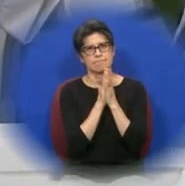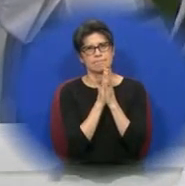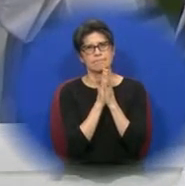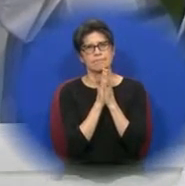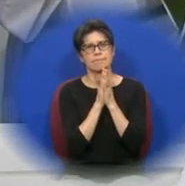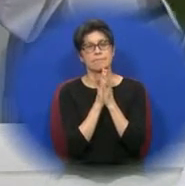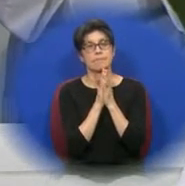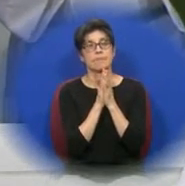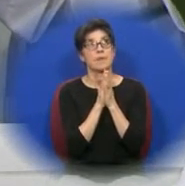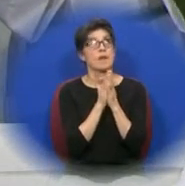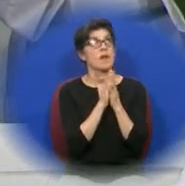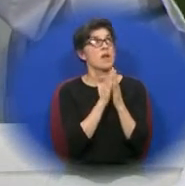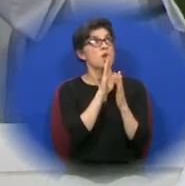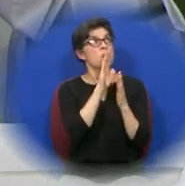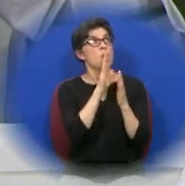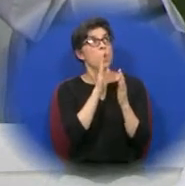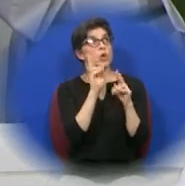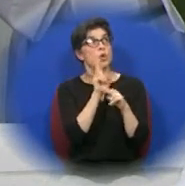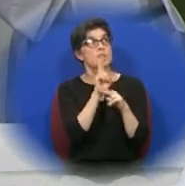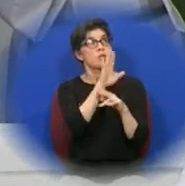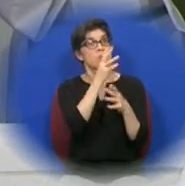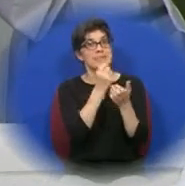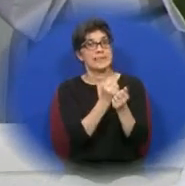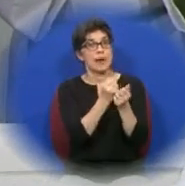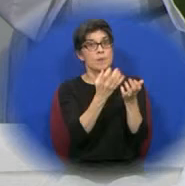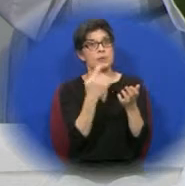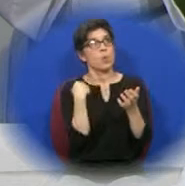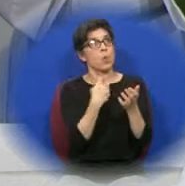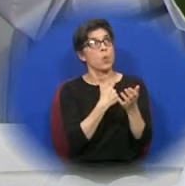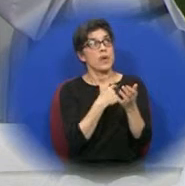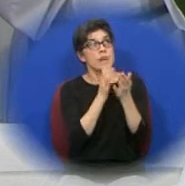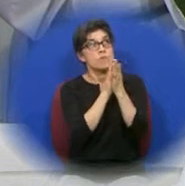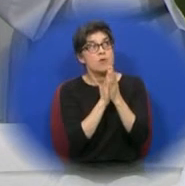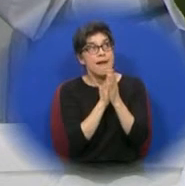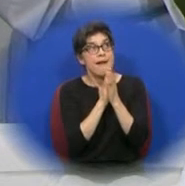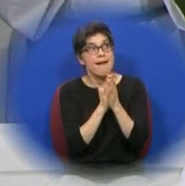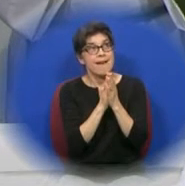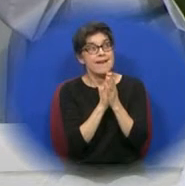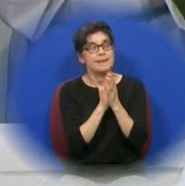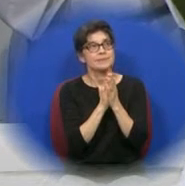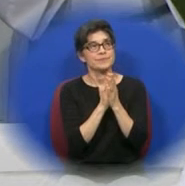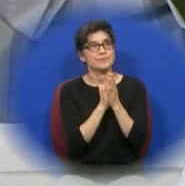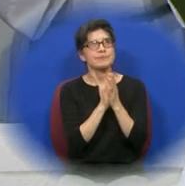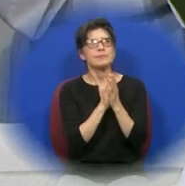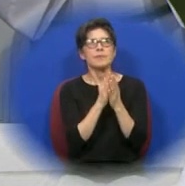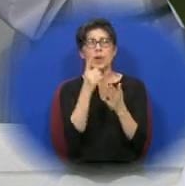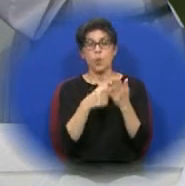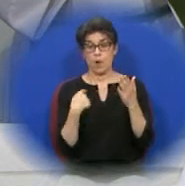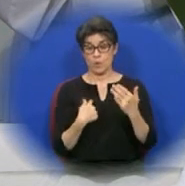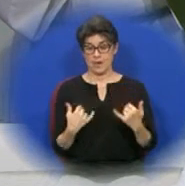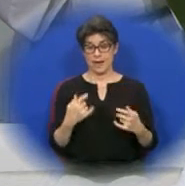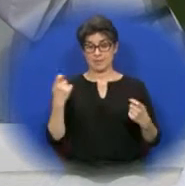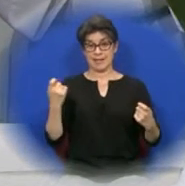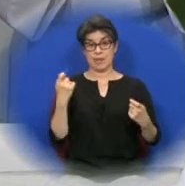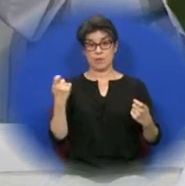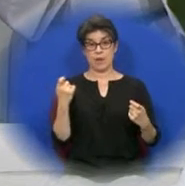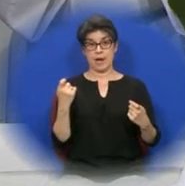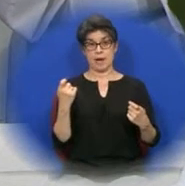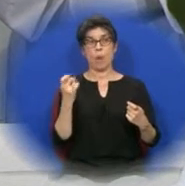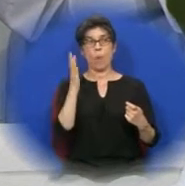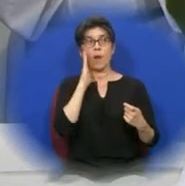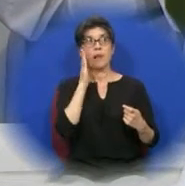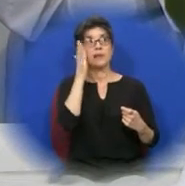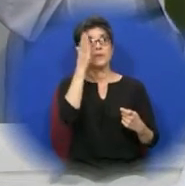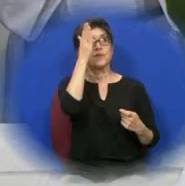May your sacraments, O Lord, we pray, perfect in us what lies within them, that what we now celebrate in signs we may one